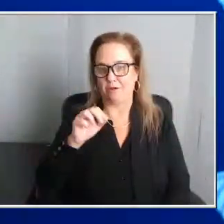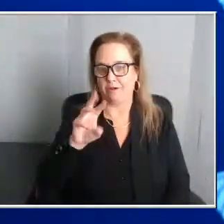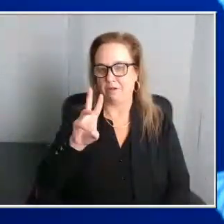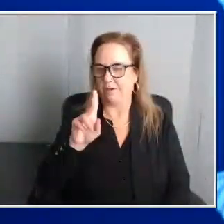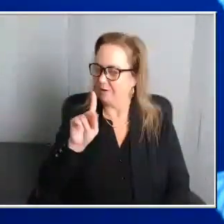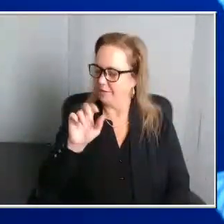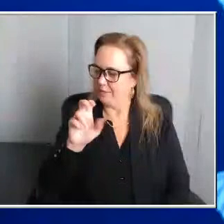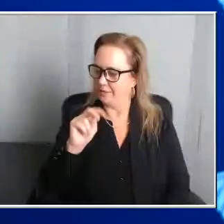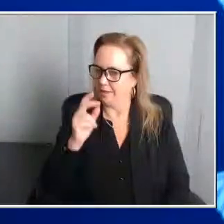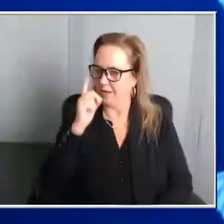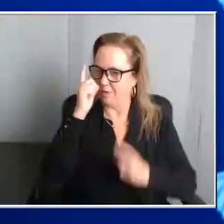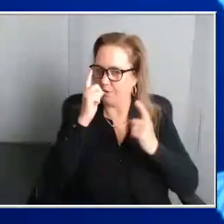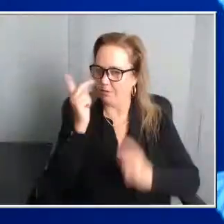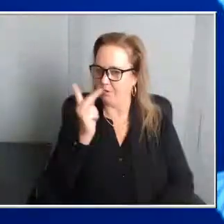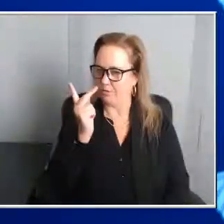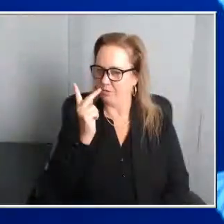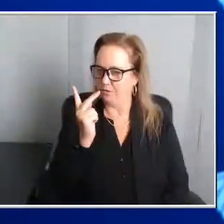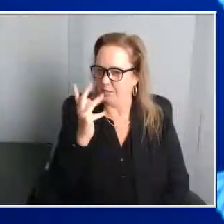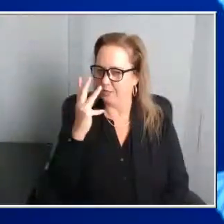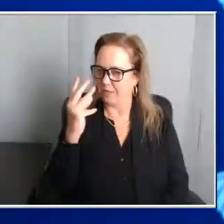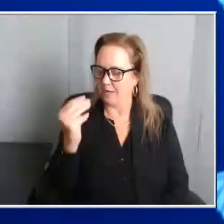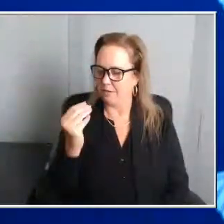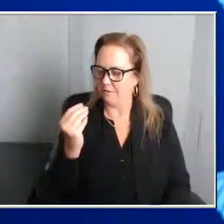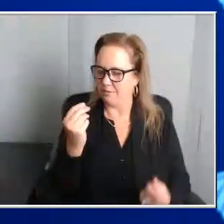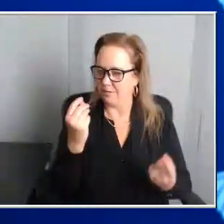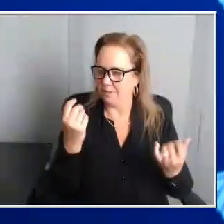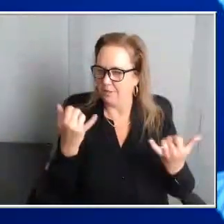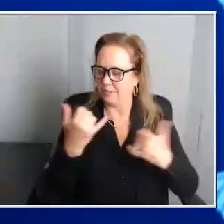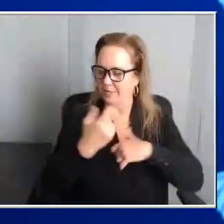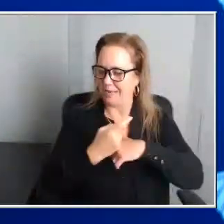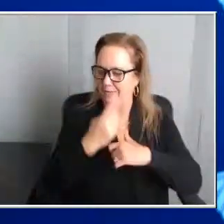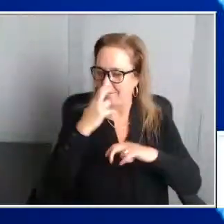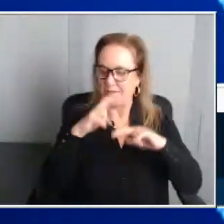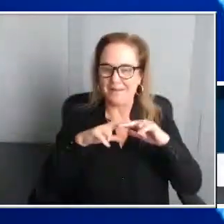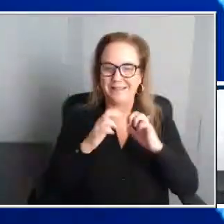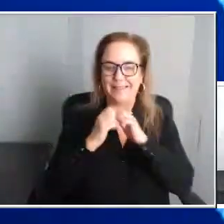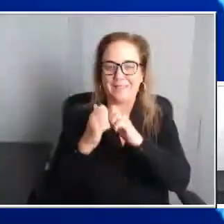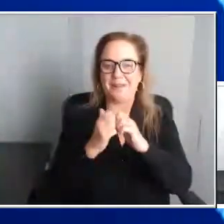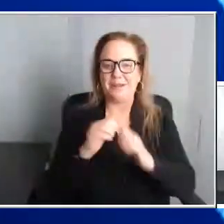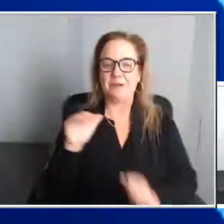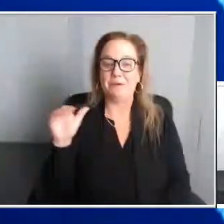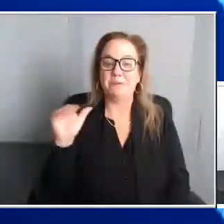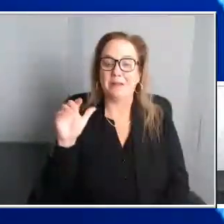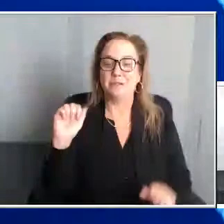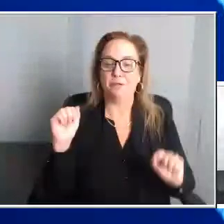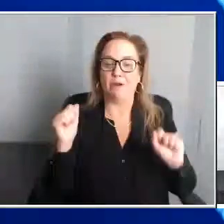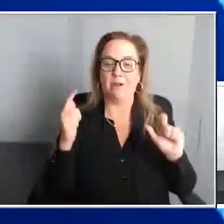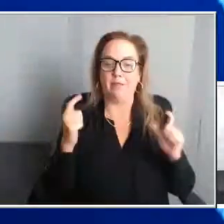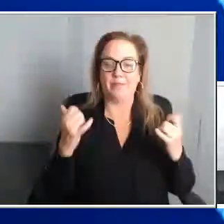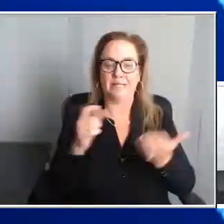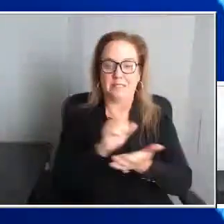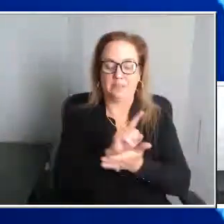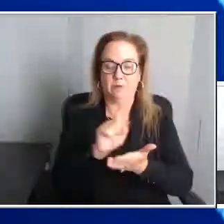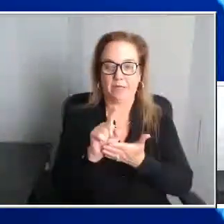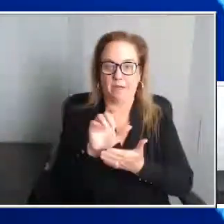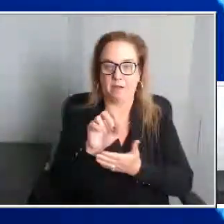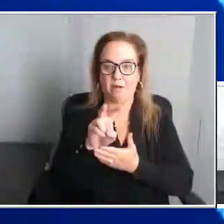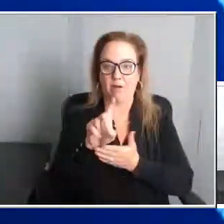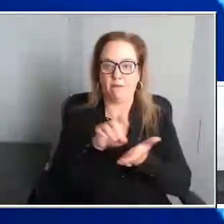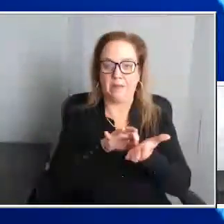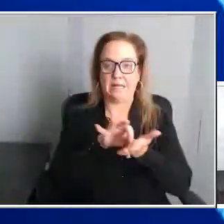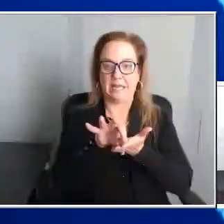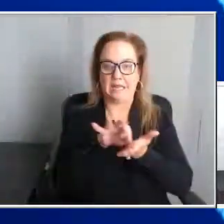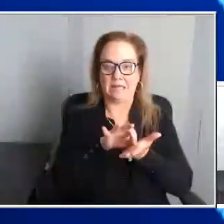two guys are today. Maybe they're out somewhere having fun together. We want to remind everyone that this week's COVID count here at the health system